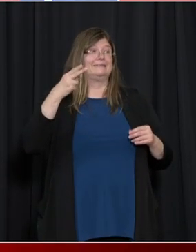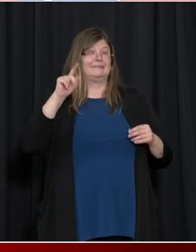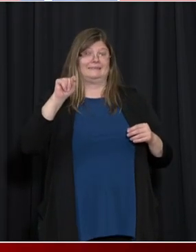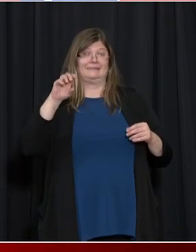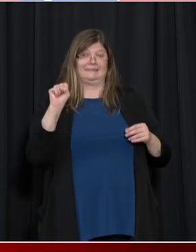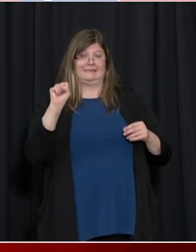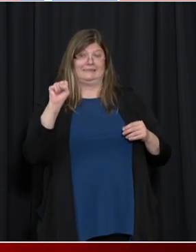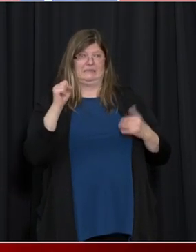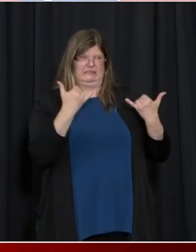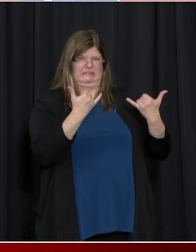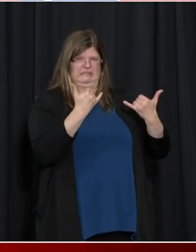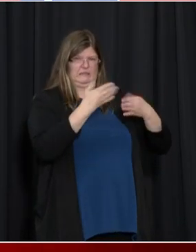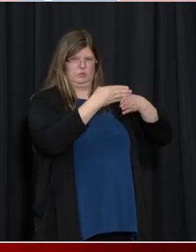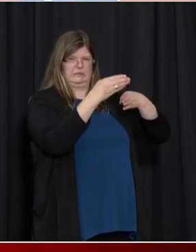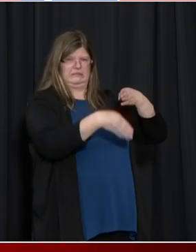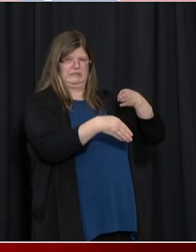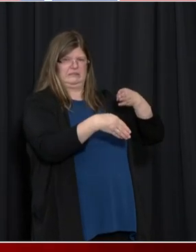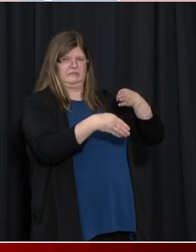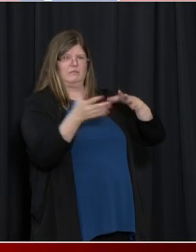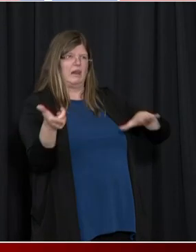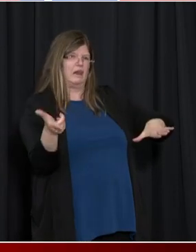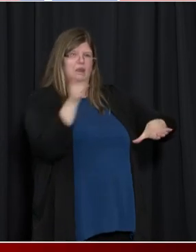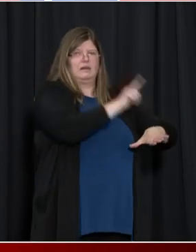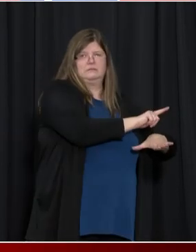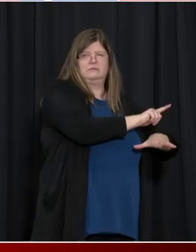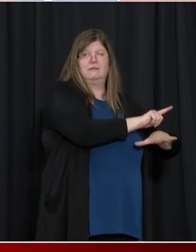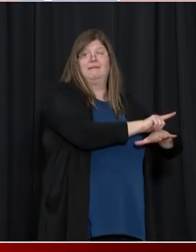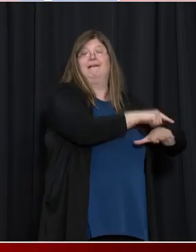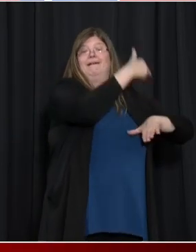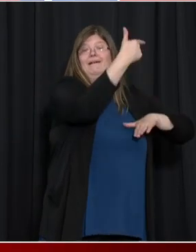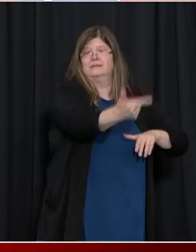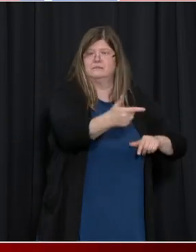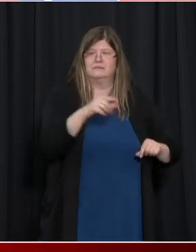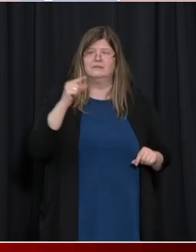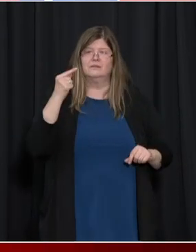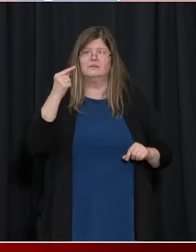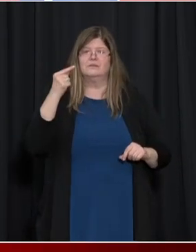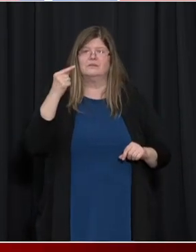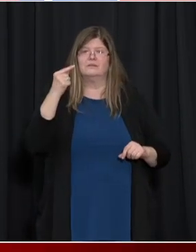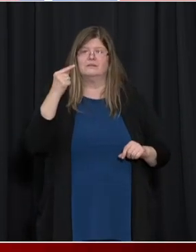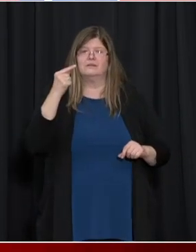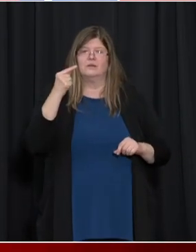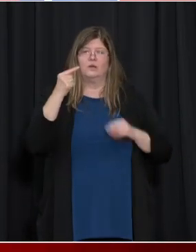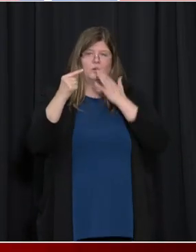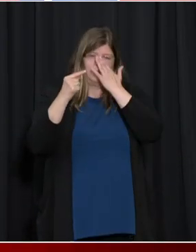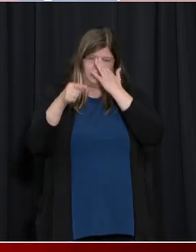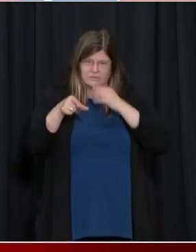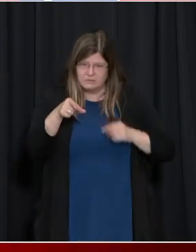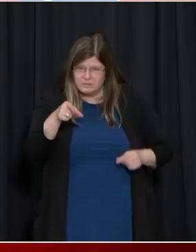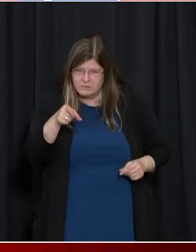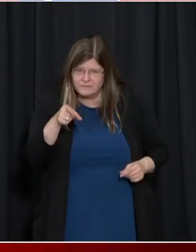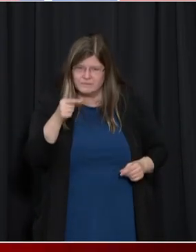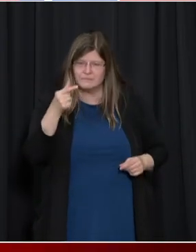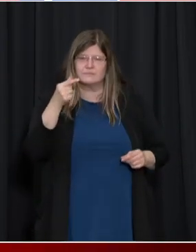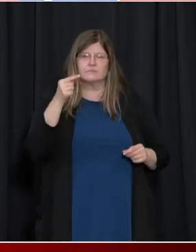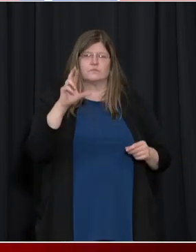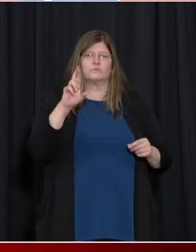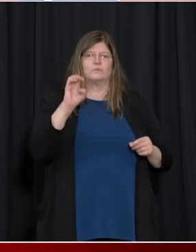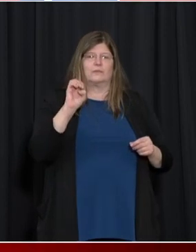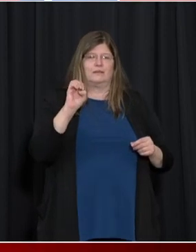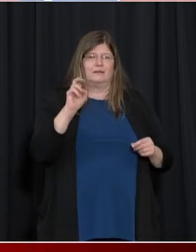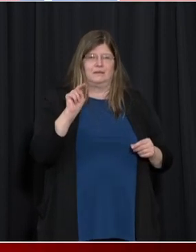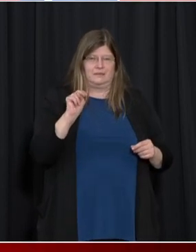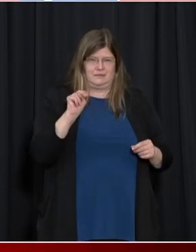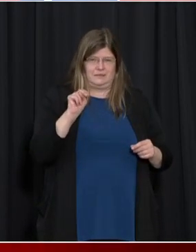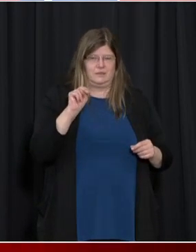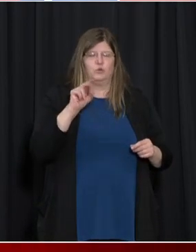in Greenleaf in Ward 6 next week. I mentioned earlier that there would be,